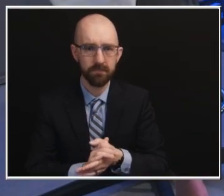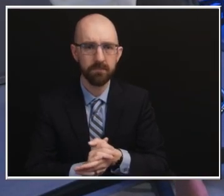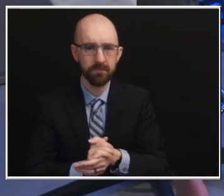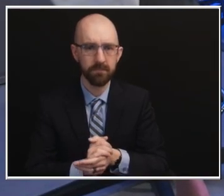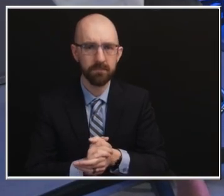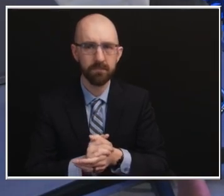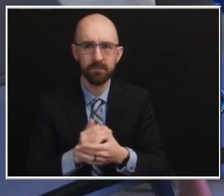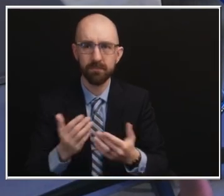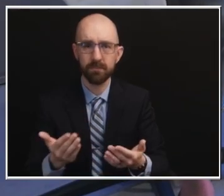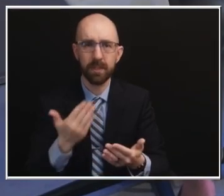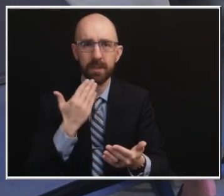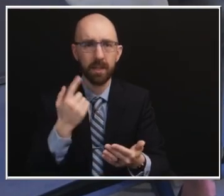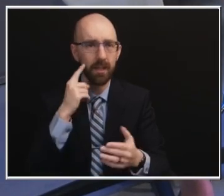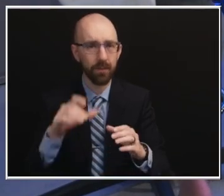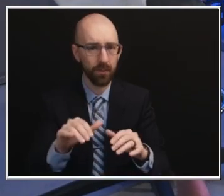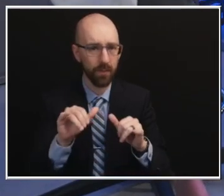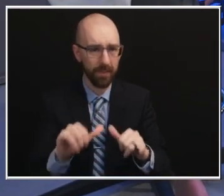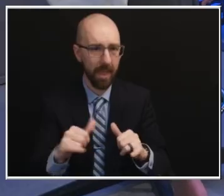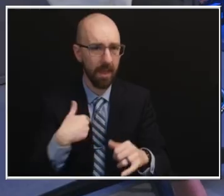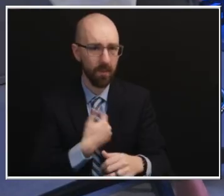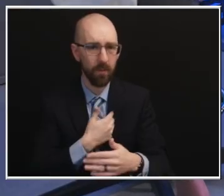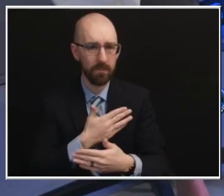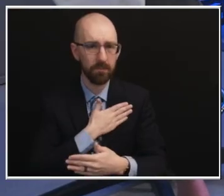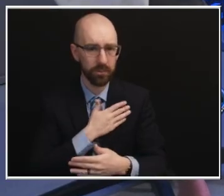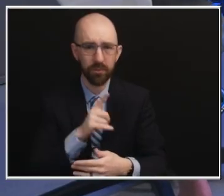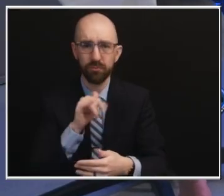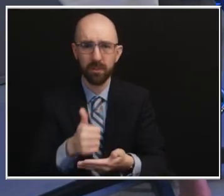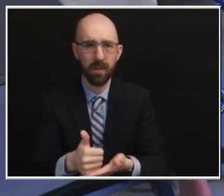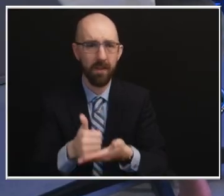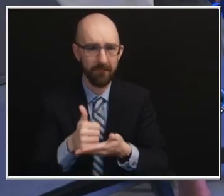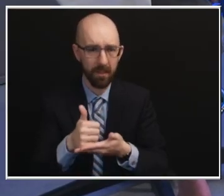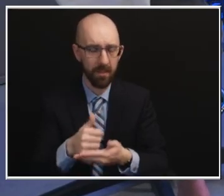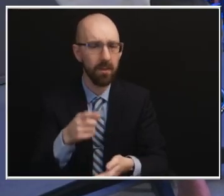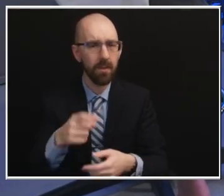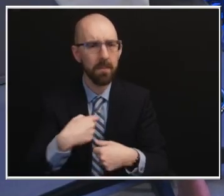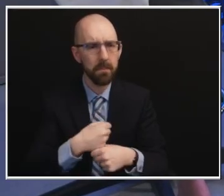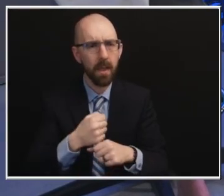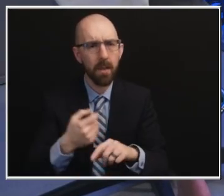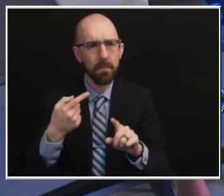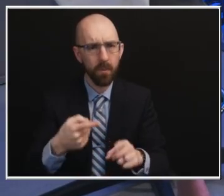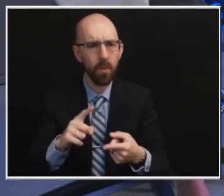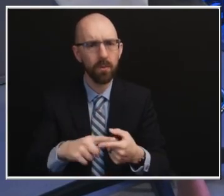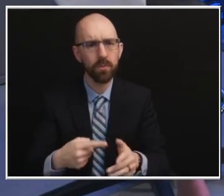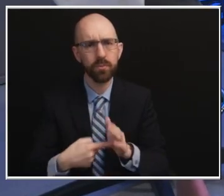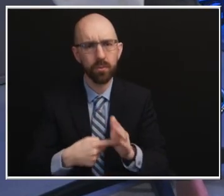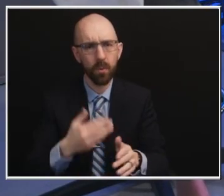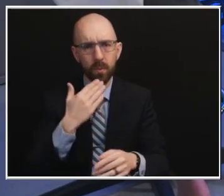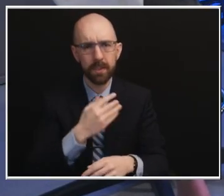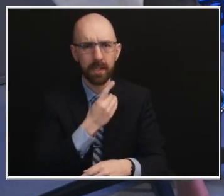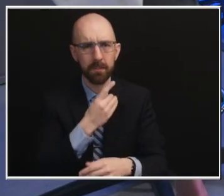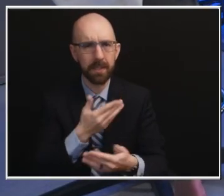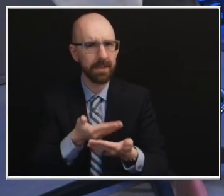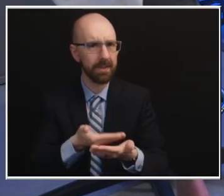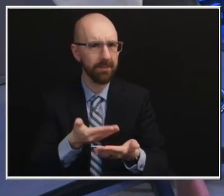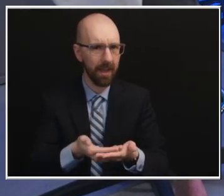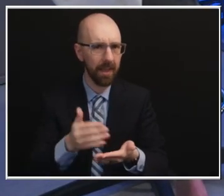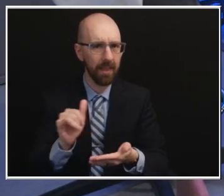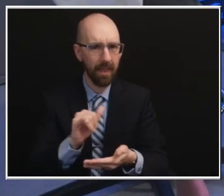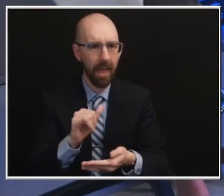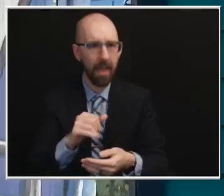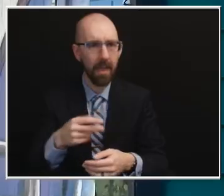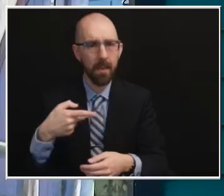Charlotte, thanks for doing that. Really appreciate it. That's really helpful. You make a point to show your diabetes devices like an insulin pump and a